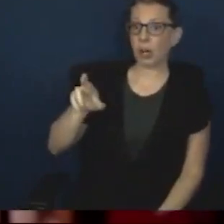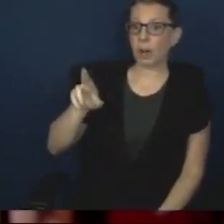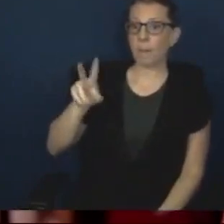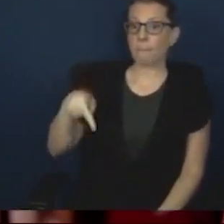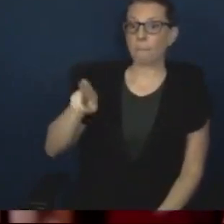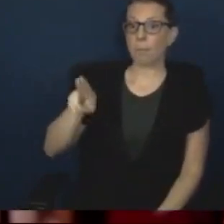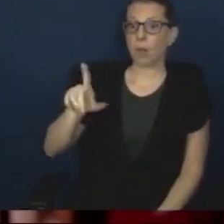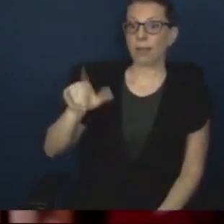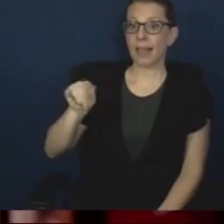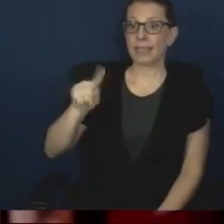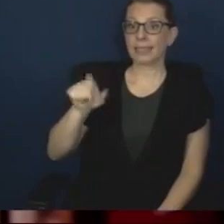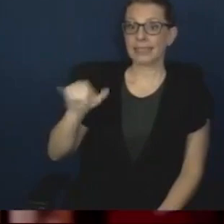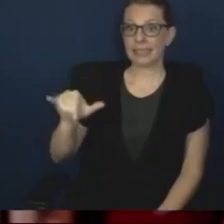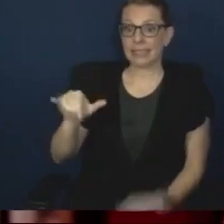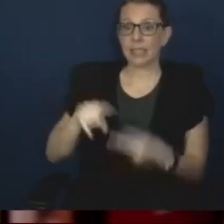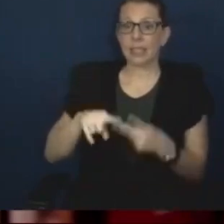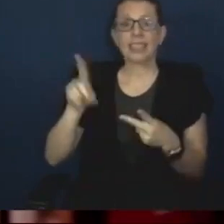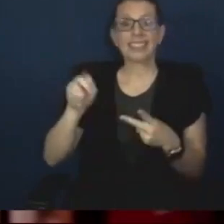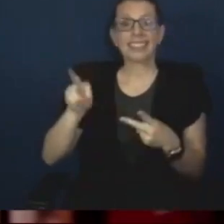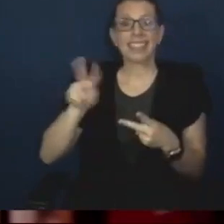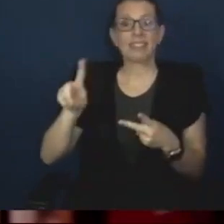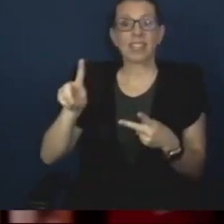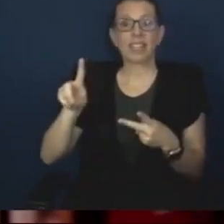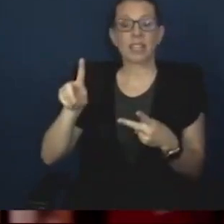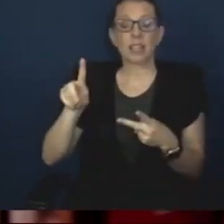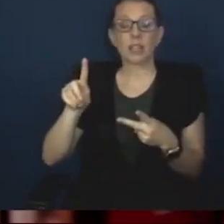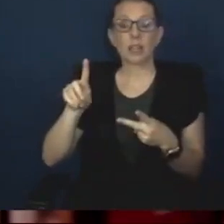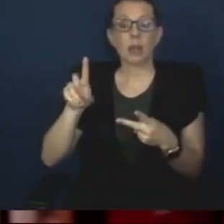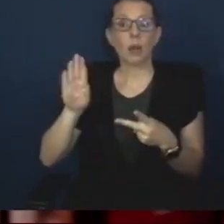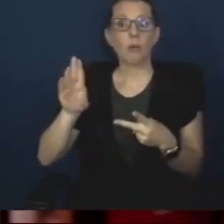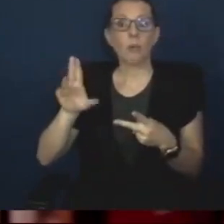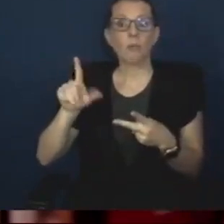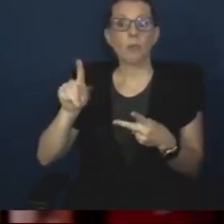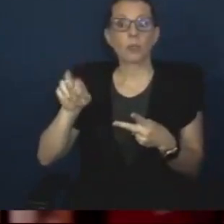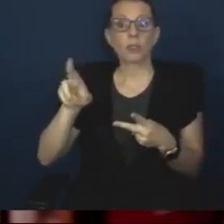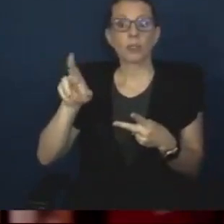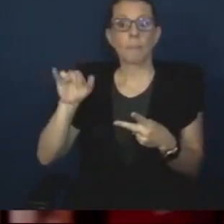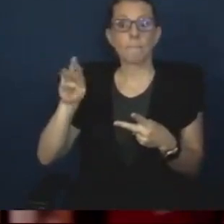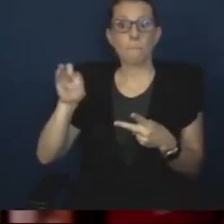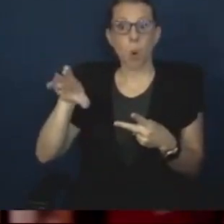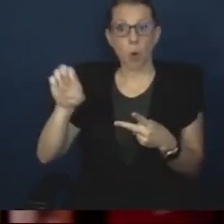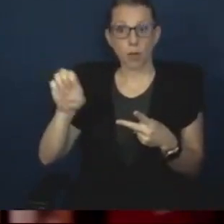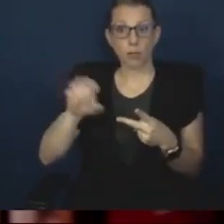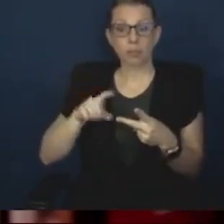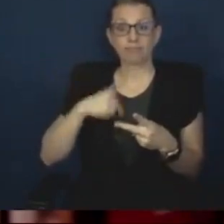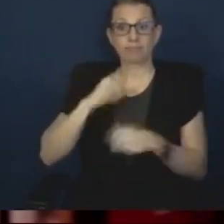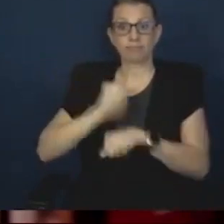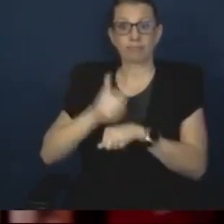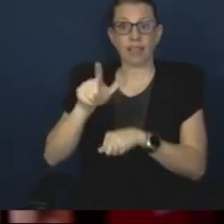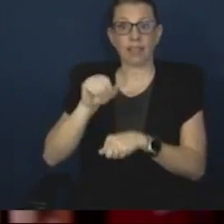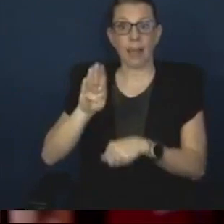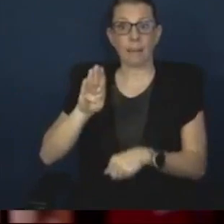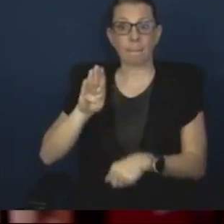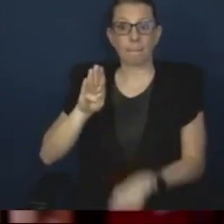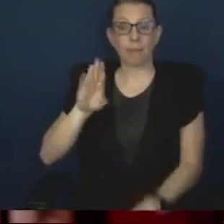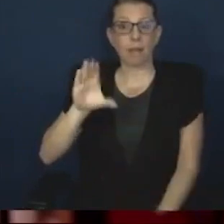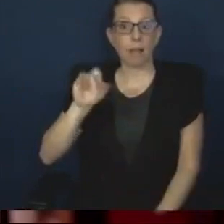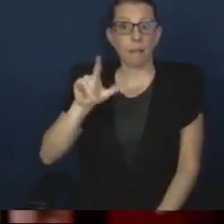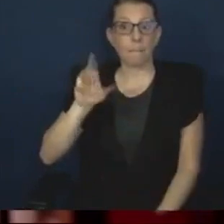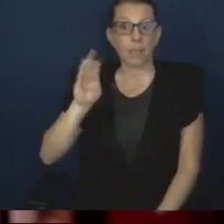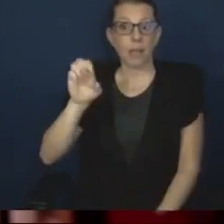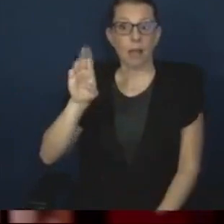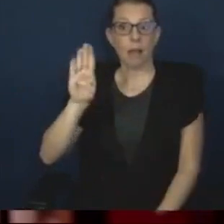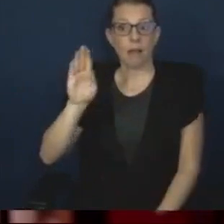and then with David Baltimore, the Nobel laureate. And I started my lab at Columbia in 1982. I've been doing research on a variety